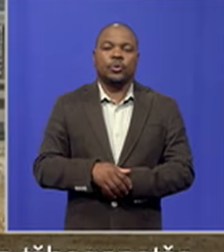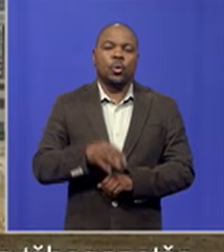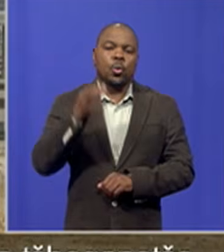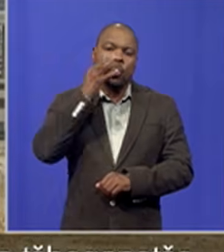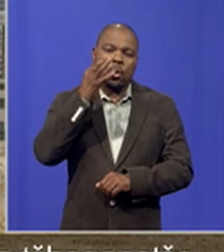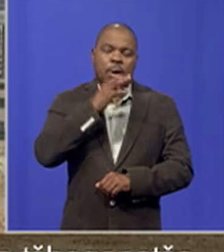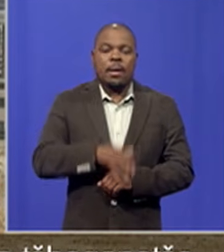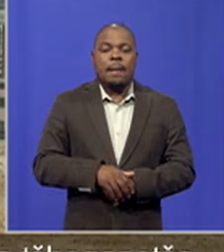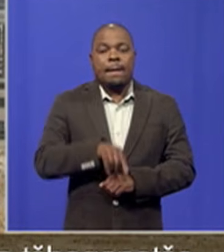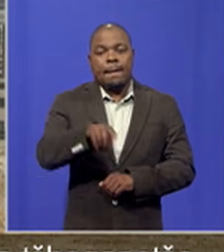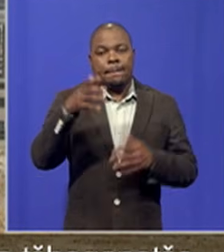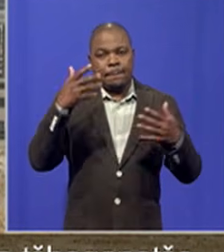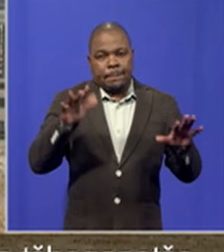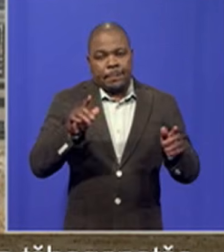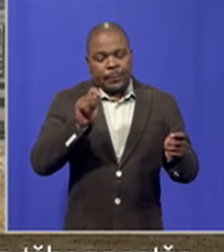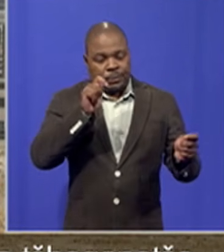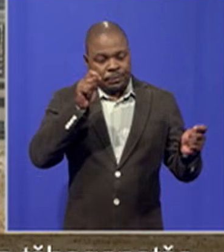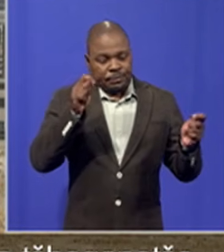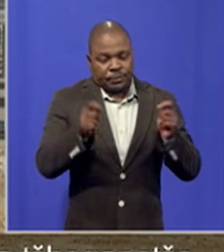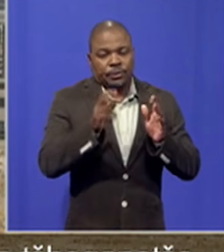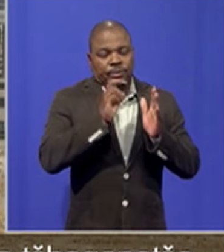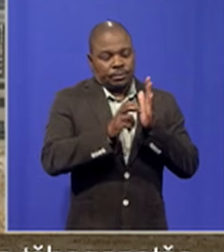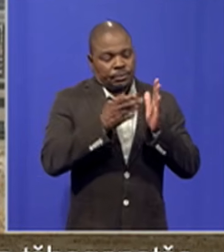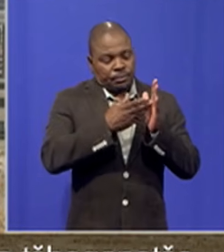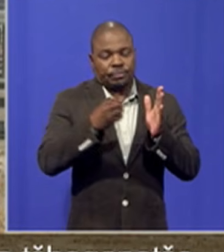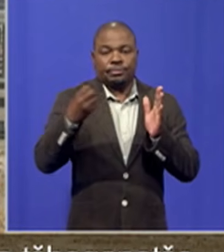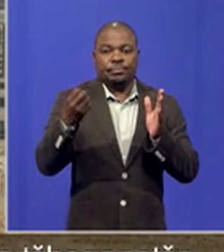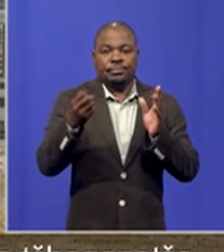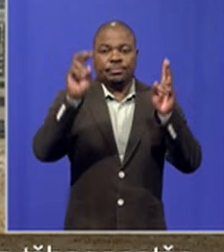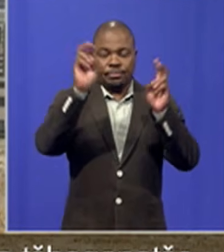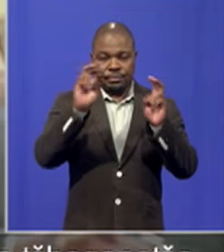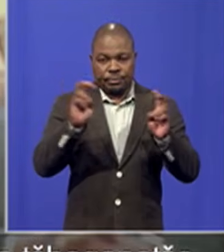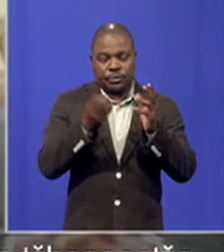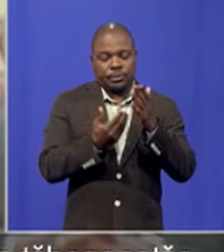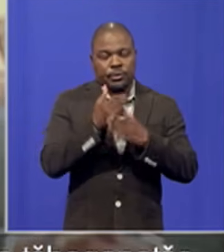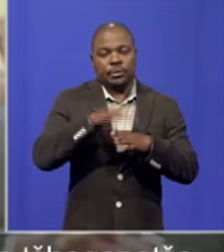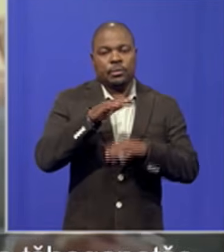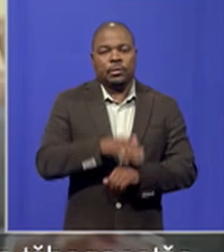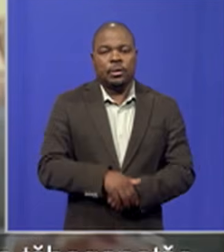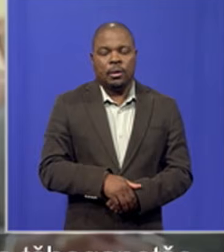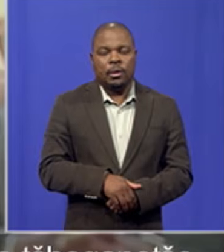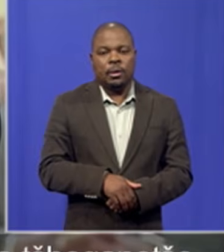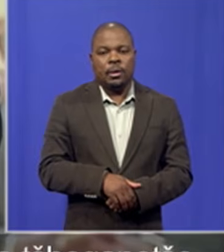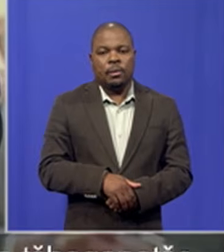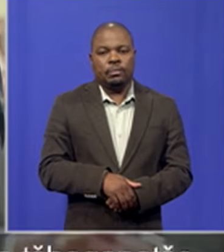boletse gore go dirilwe diphetogo tse dintsi tša melawana ya mpšhafatšo ya motlakase.